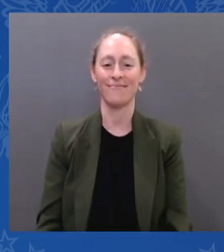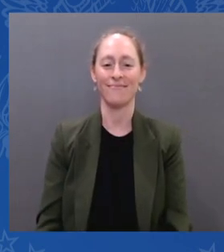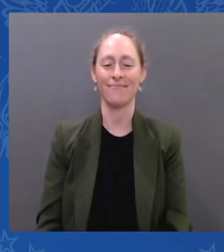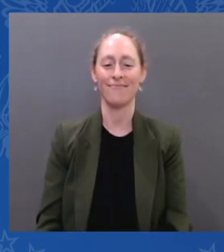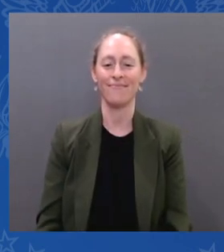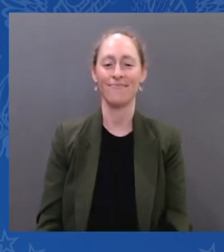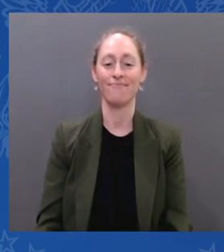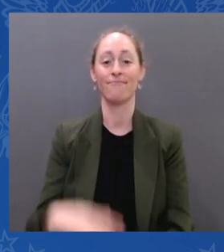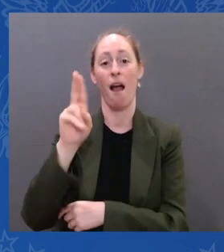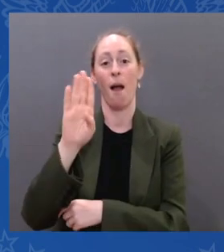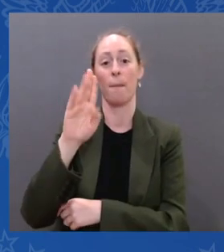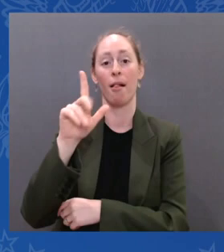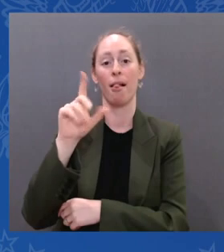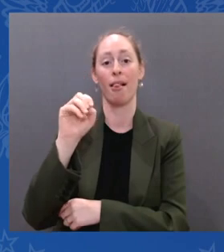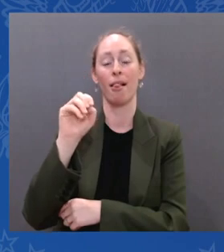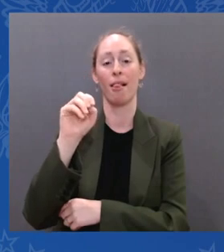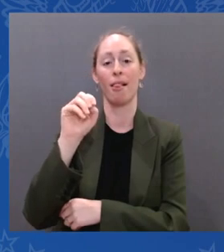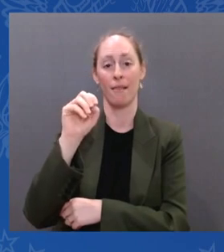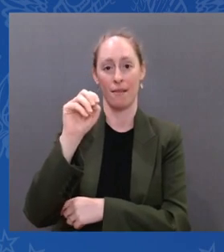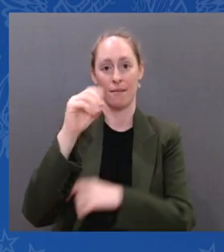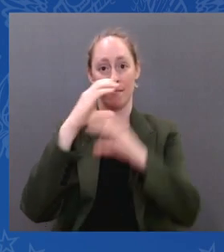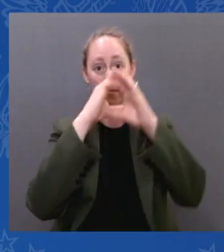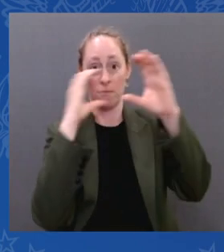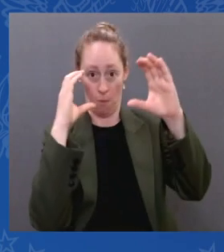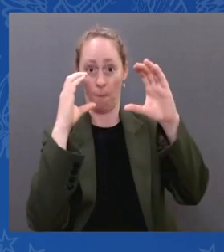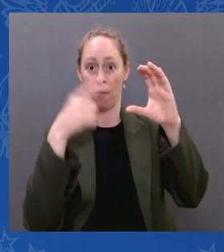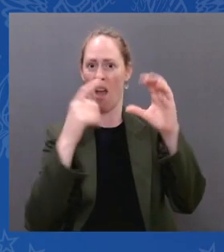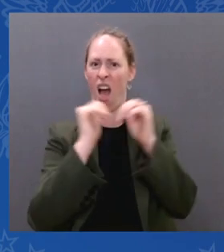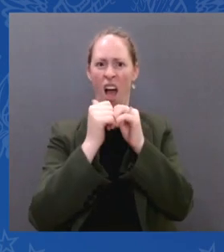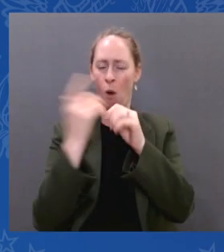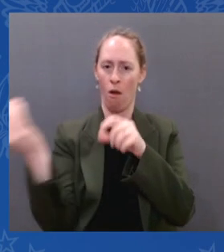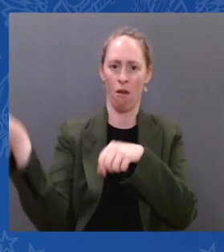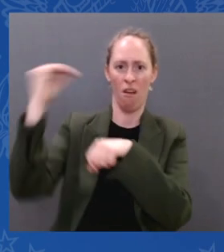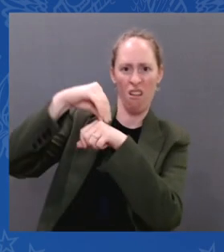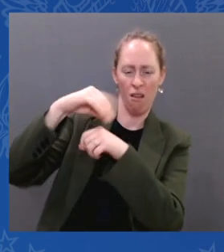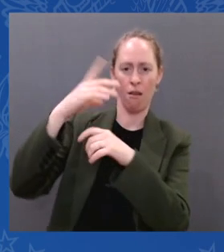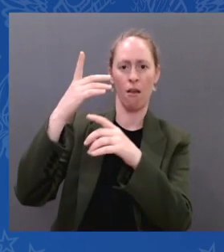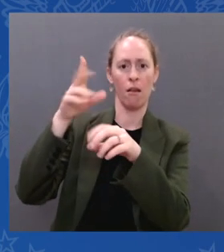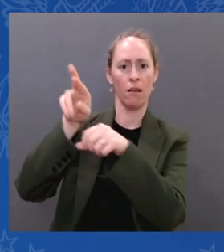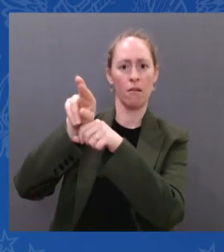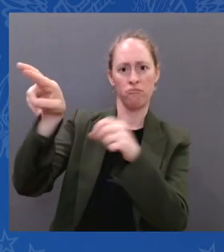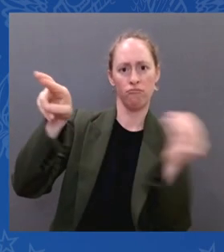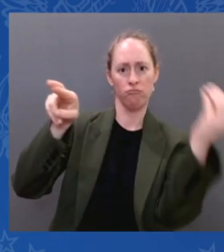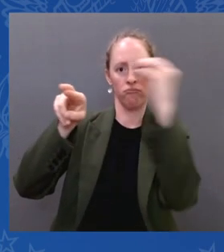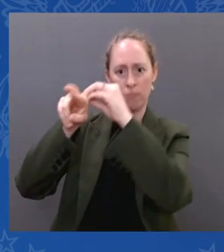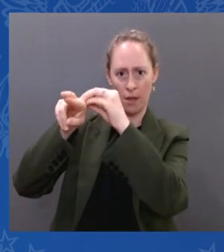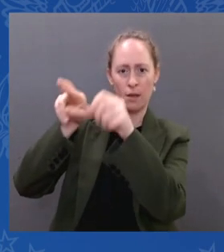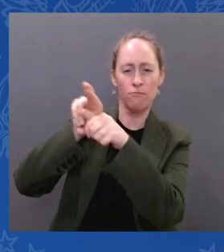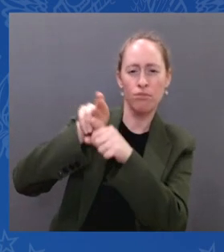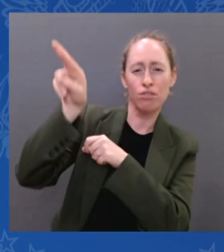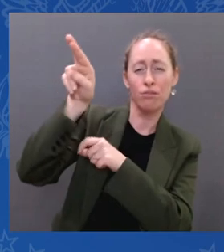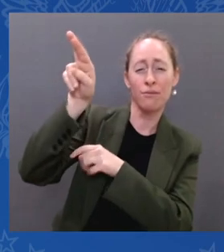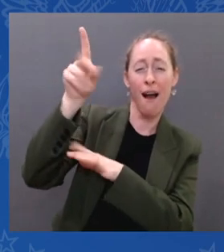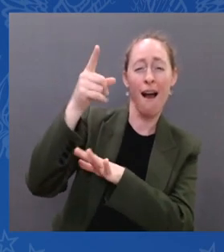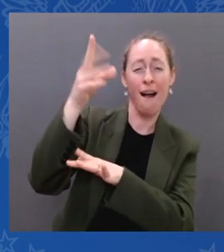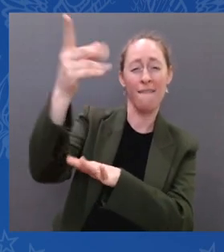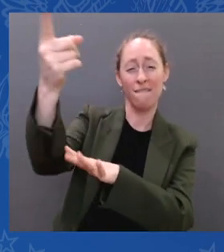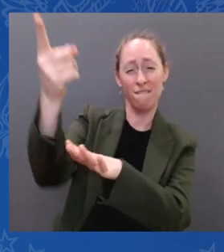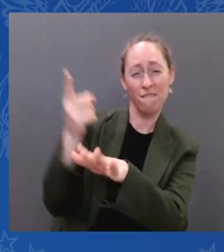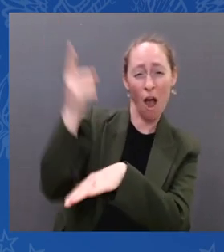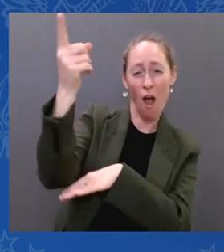atmosphere and understand the universe in ways we could have never imagined even a few decades